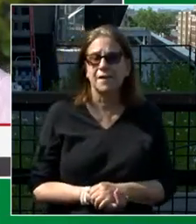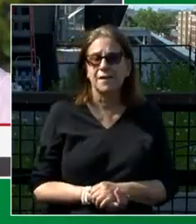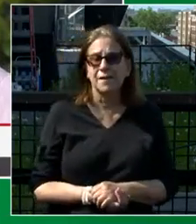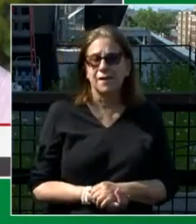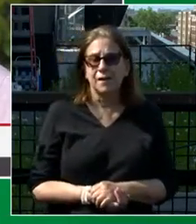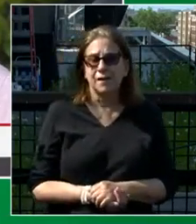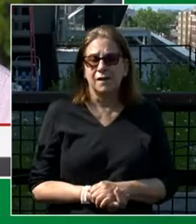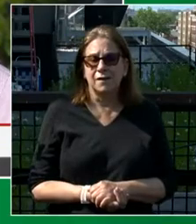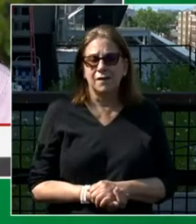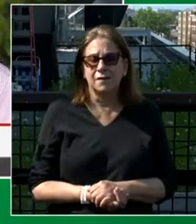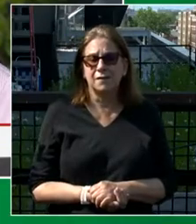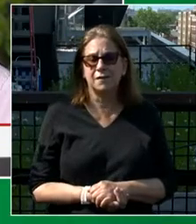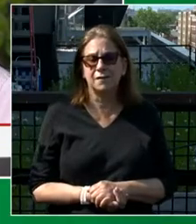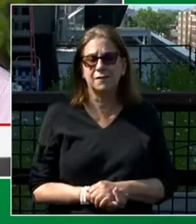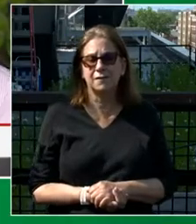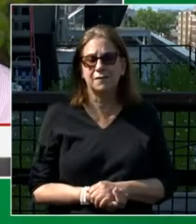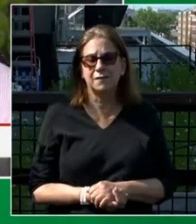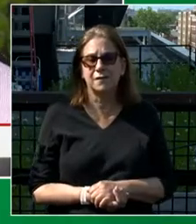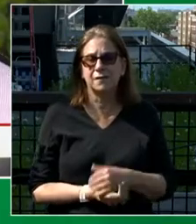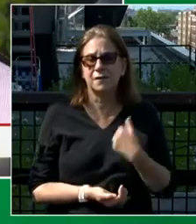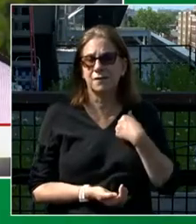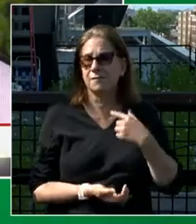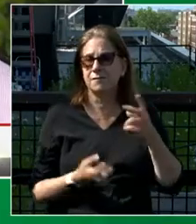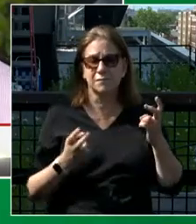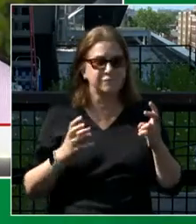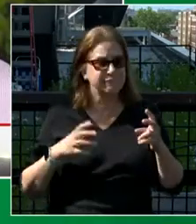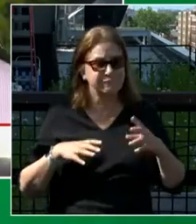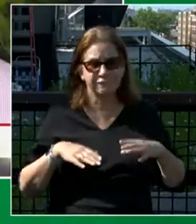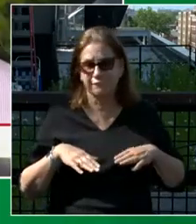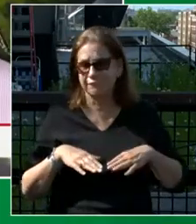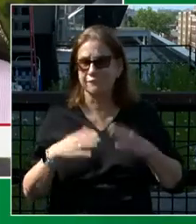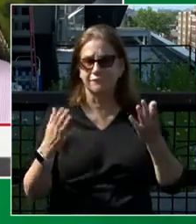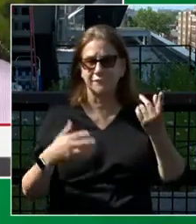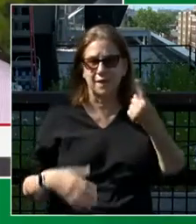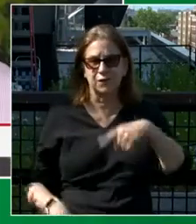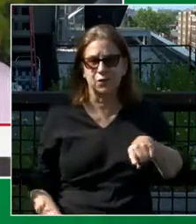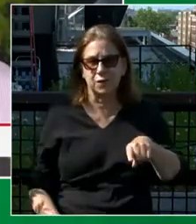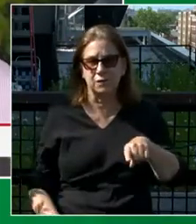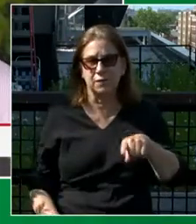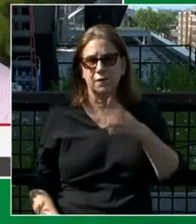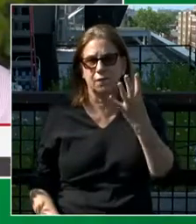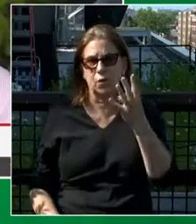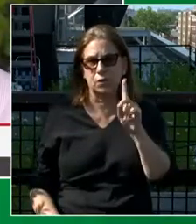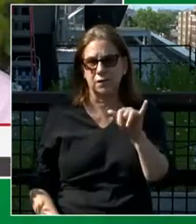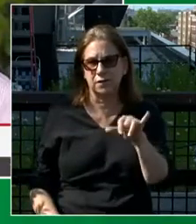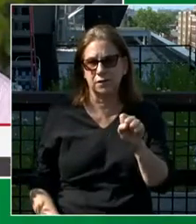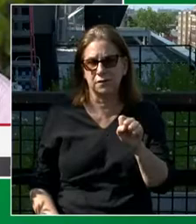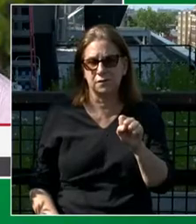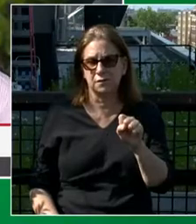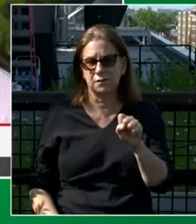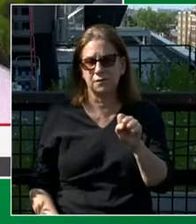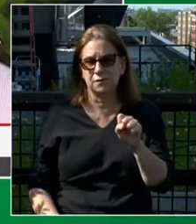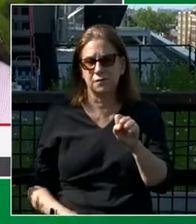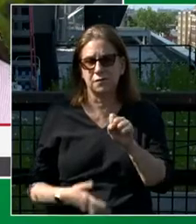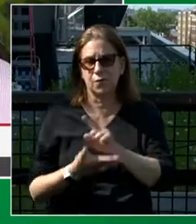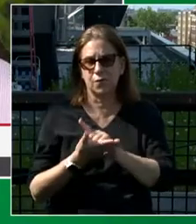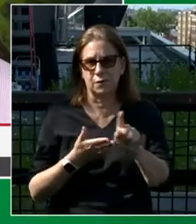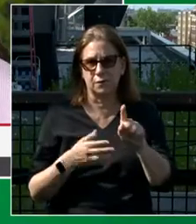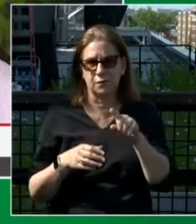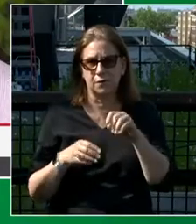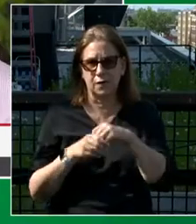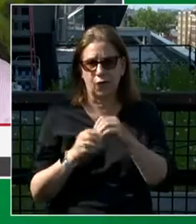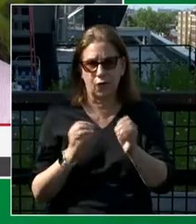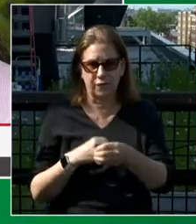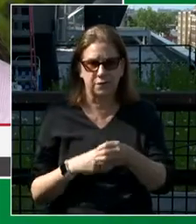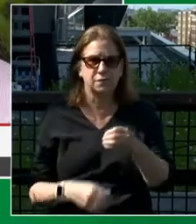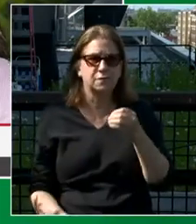days on and remote Fridays for 6 months of the year. And then we will then go